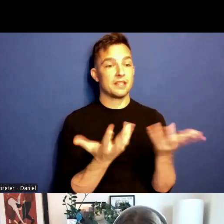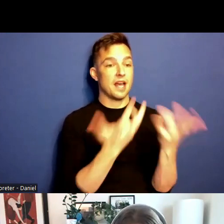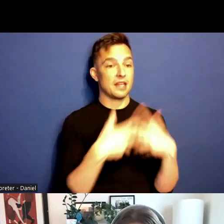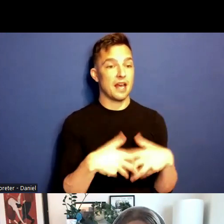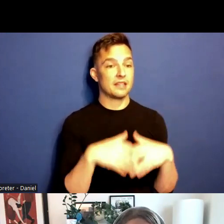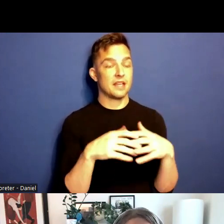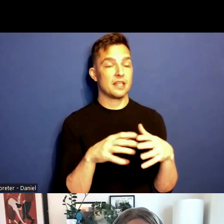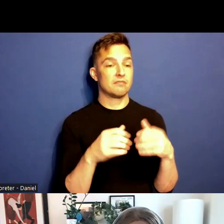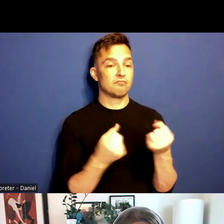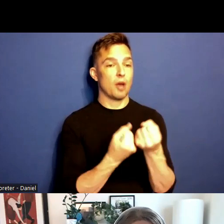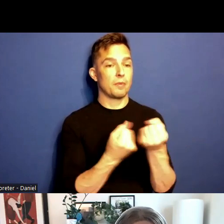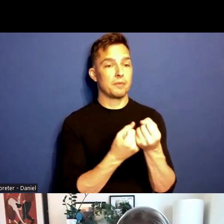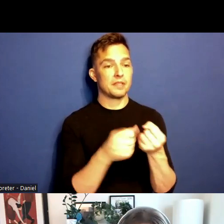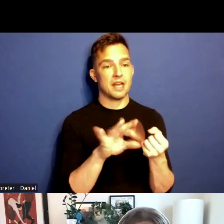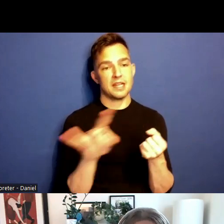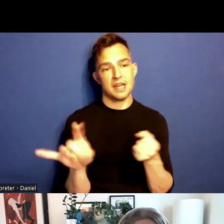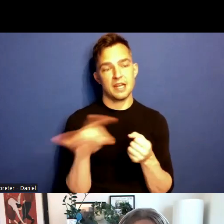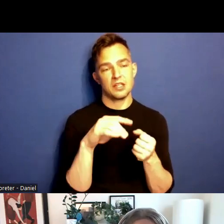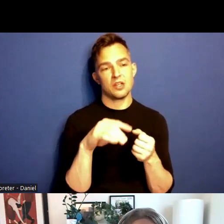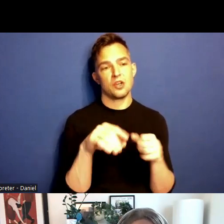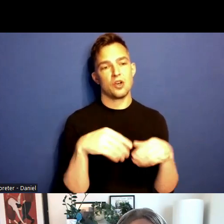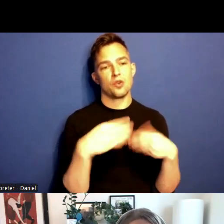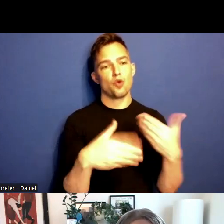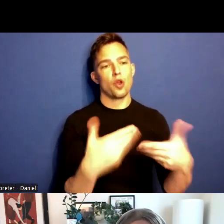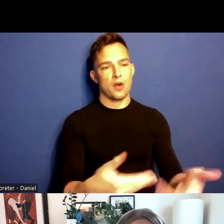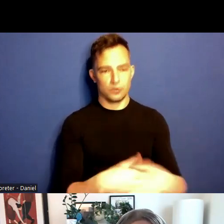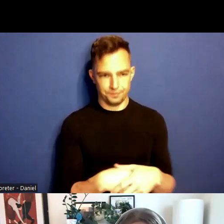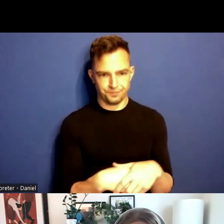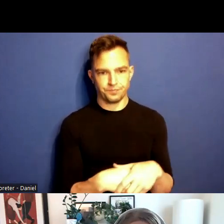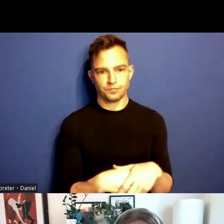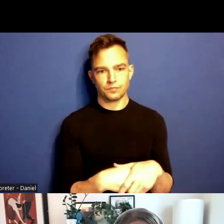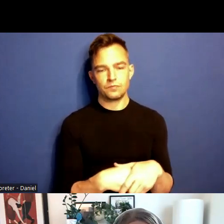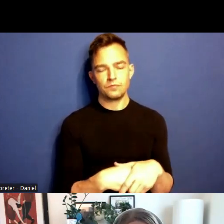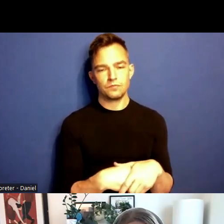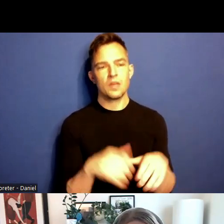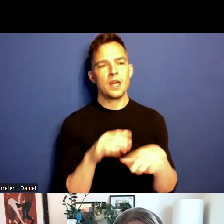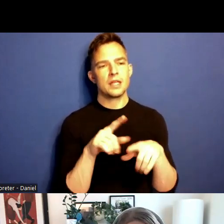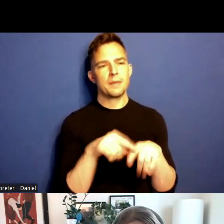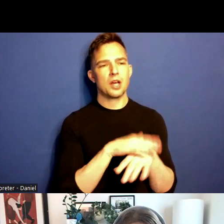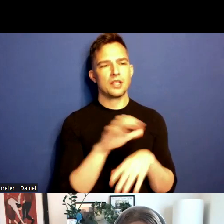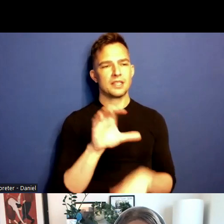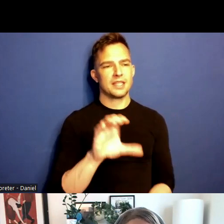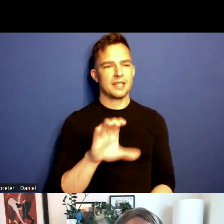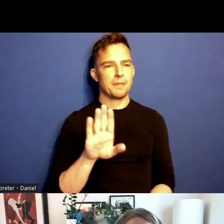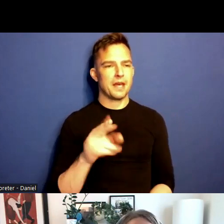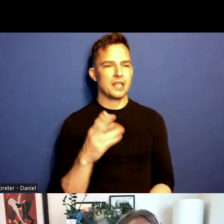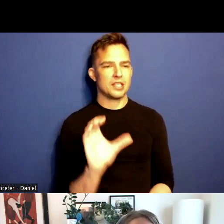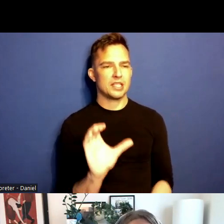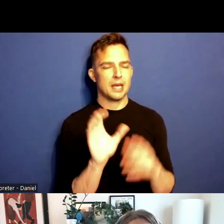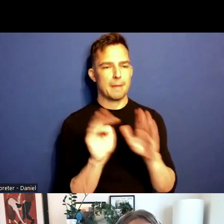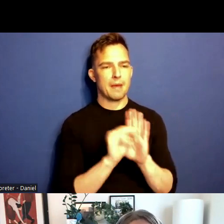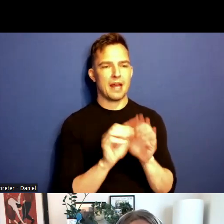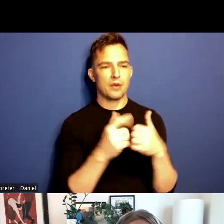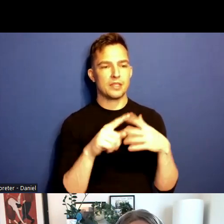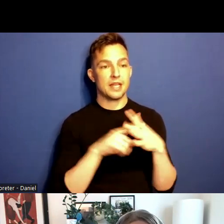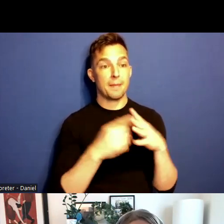also complements their 988 rollout. And depending on how that CCBHC model is implemented, it can